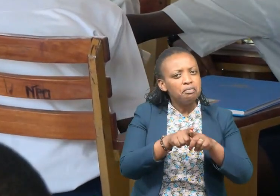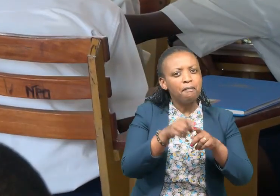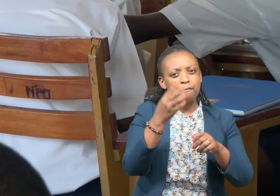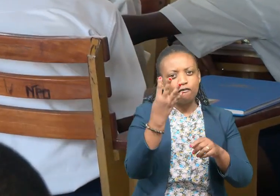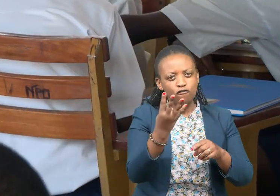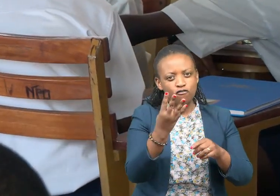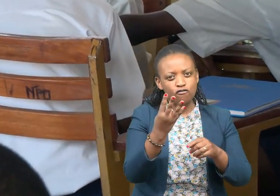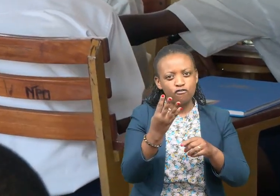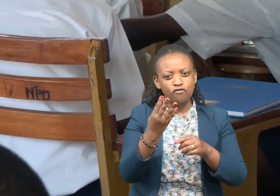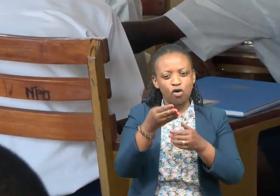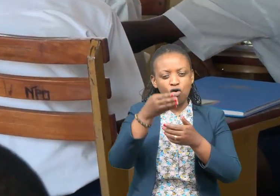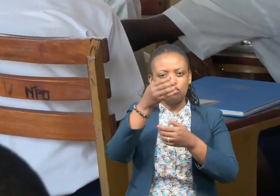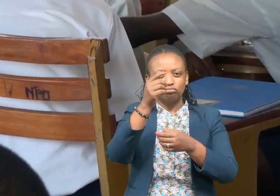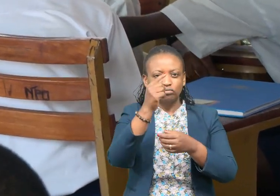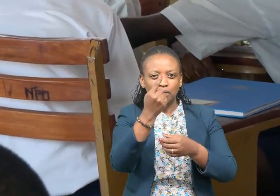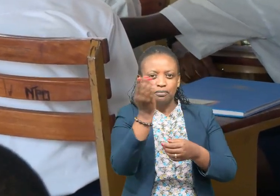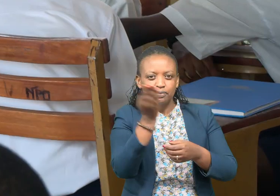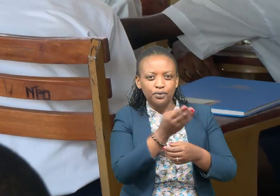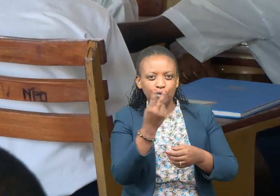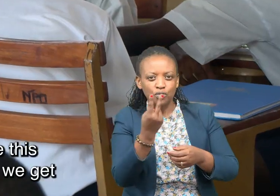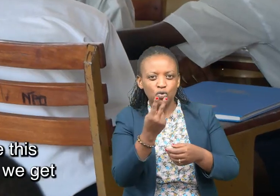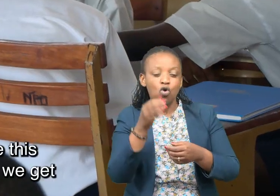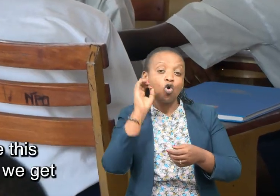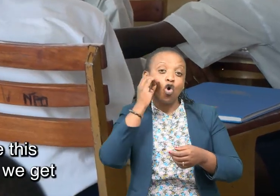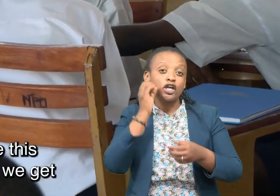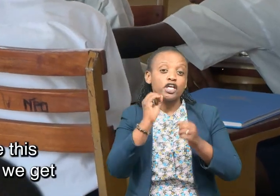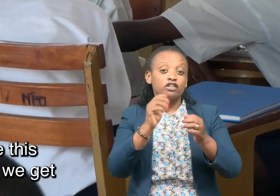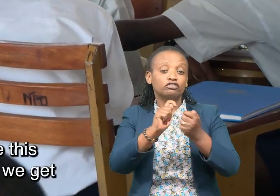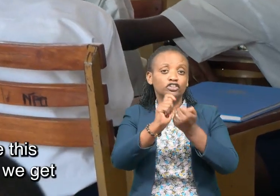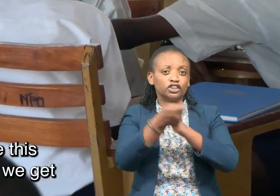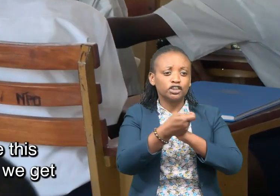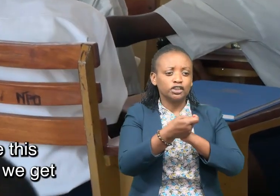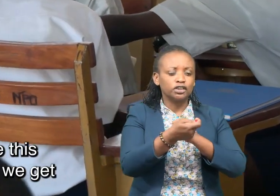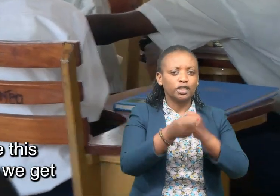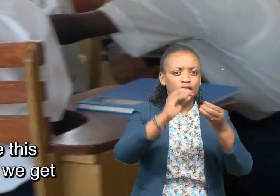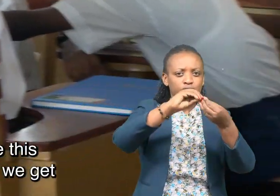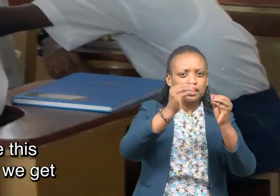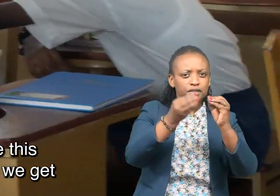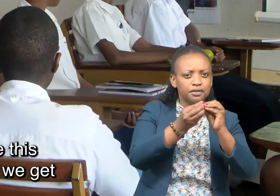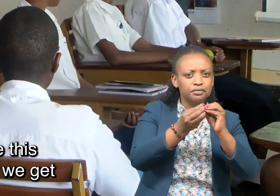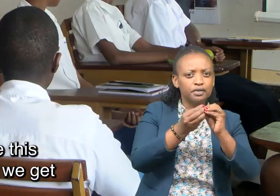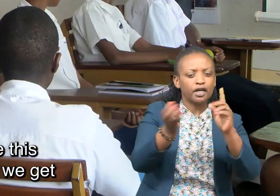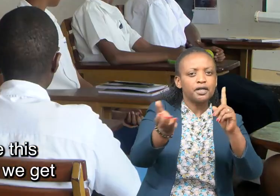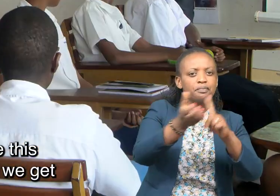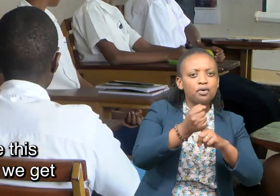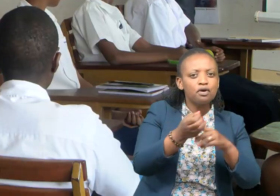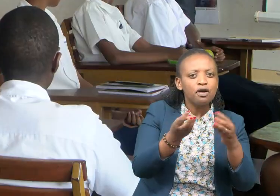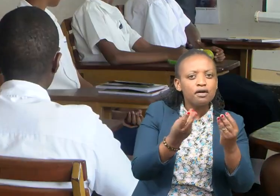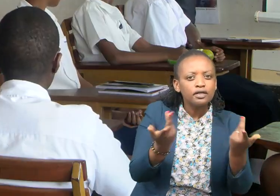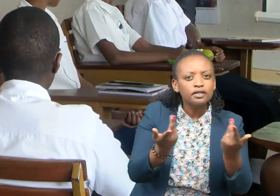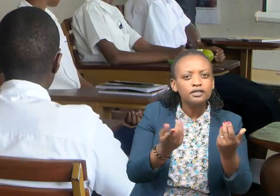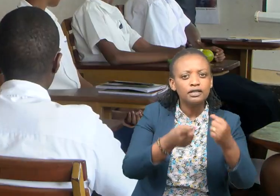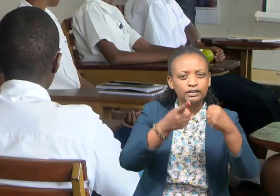is 4 and a half orange. So when we change this into improper fraction, we get